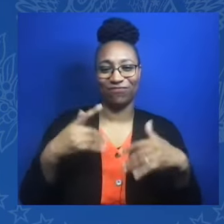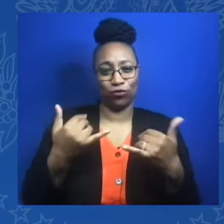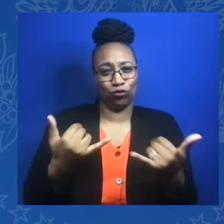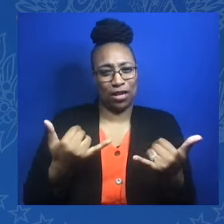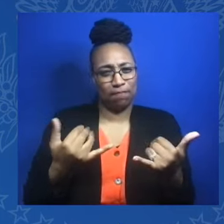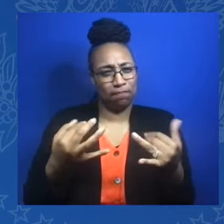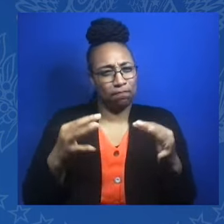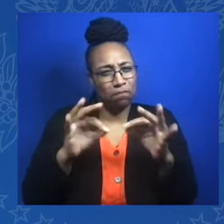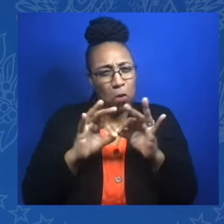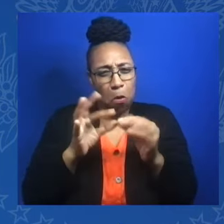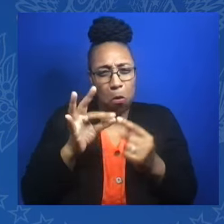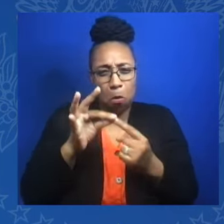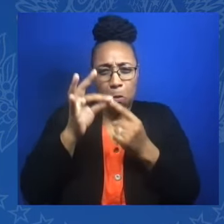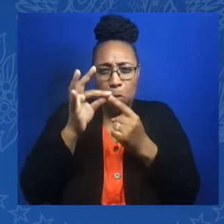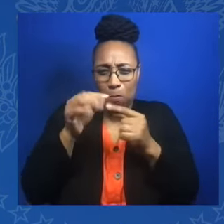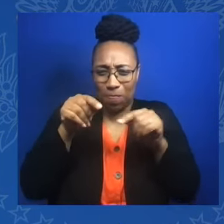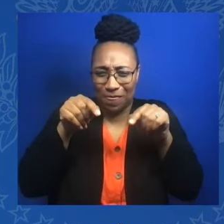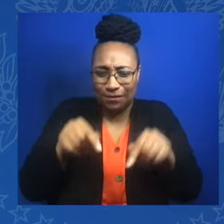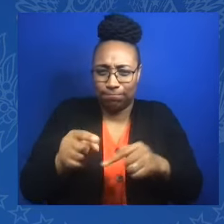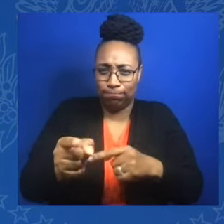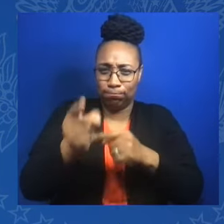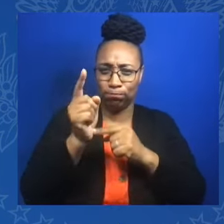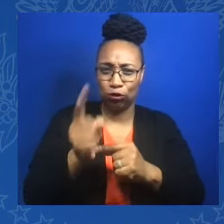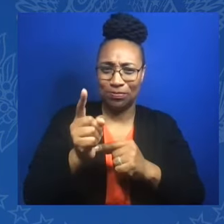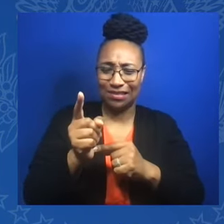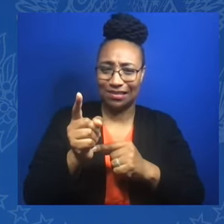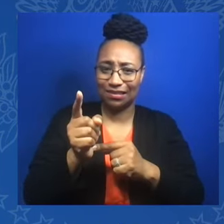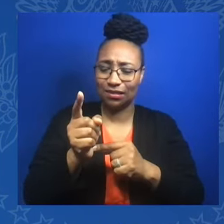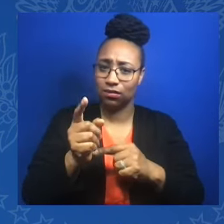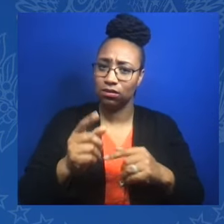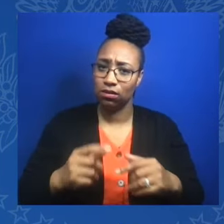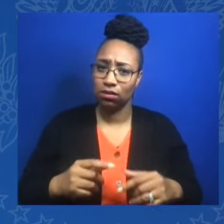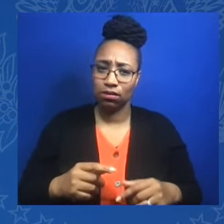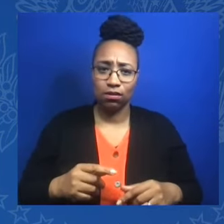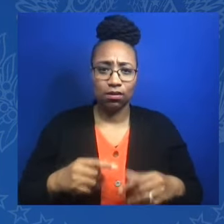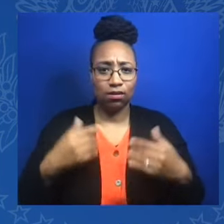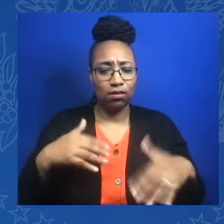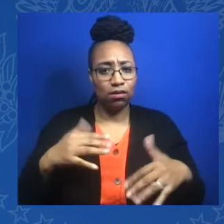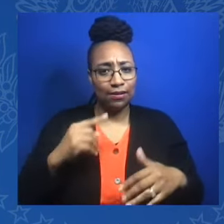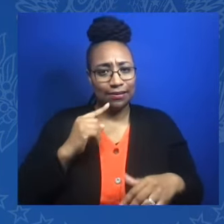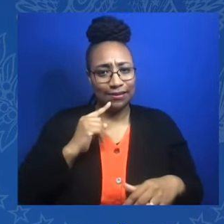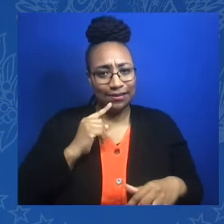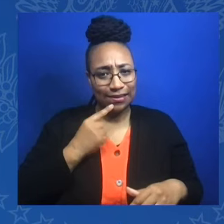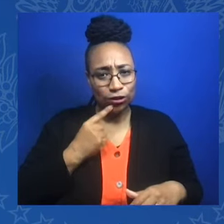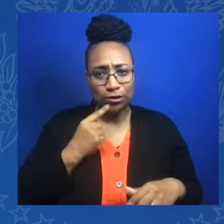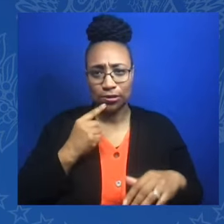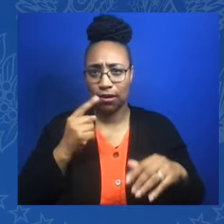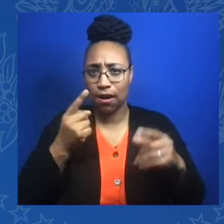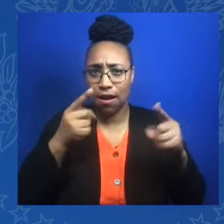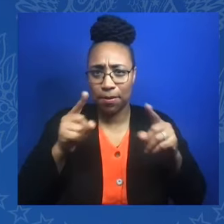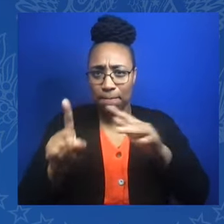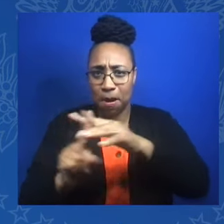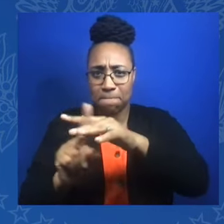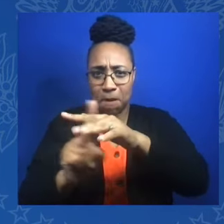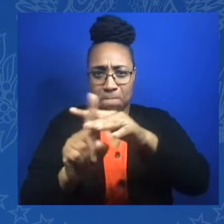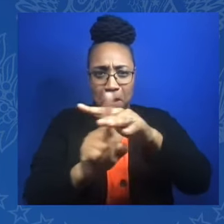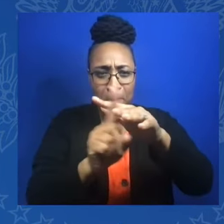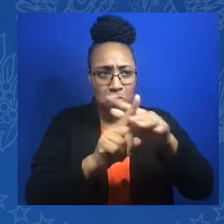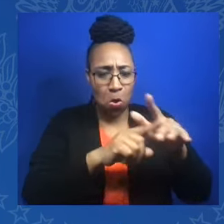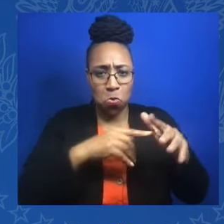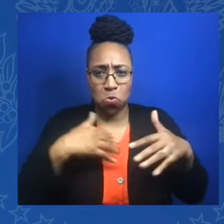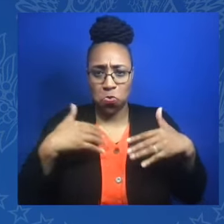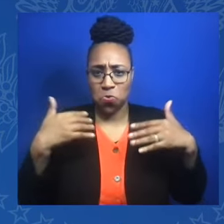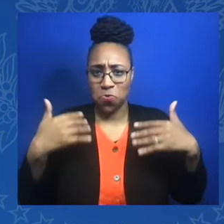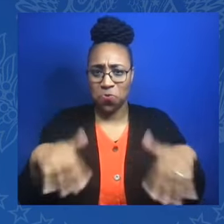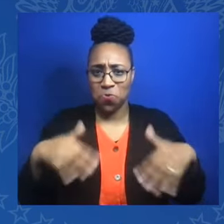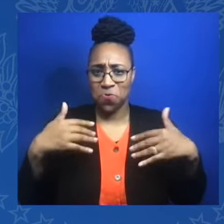are serious times. When the consequences of a warming planet are intersecting with the aftermath